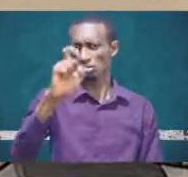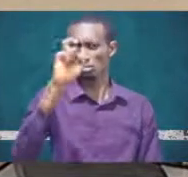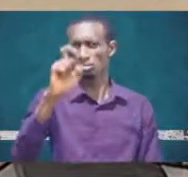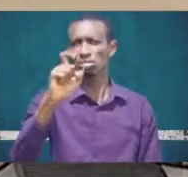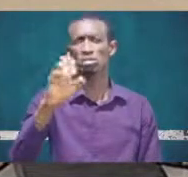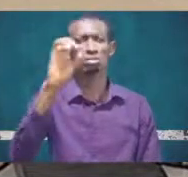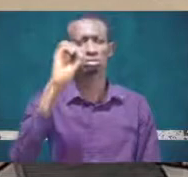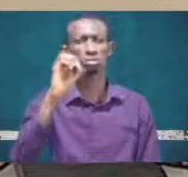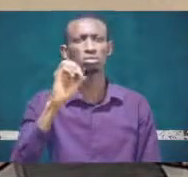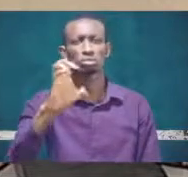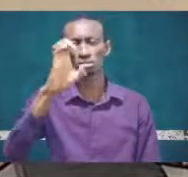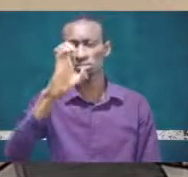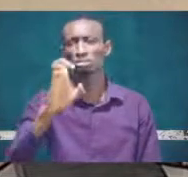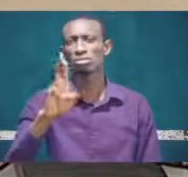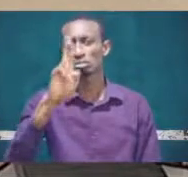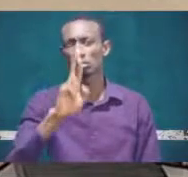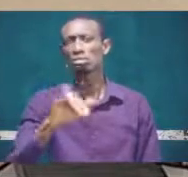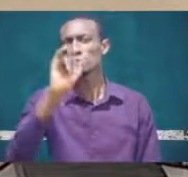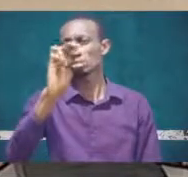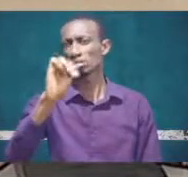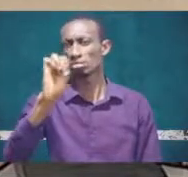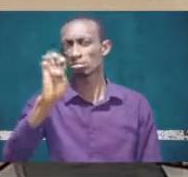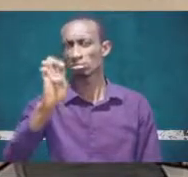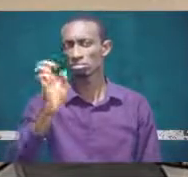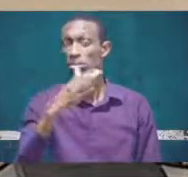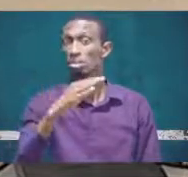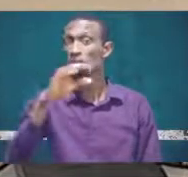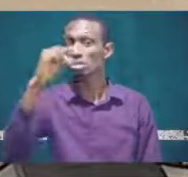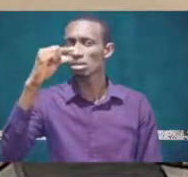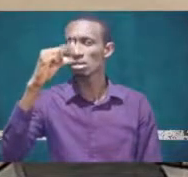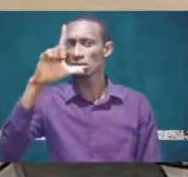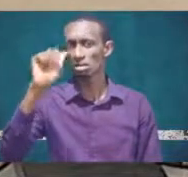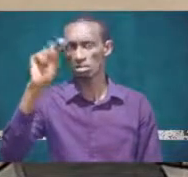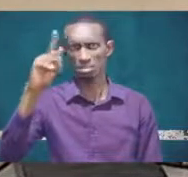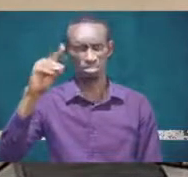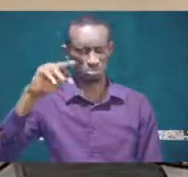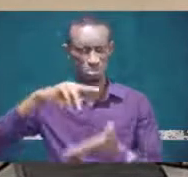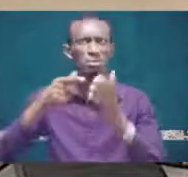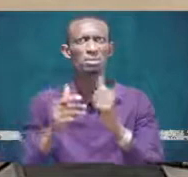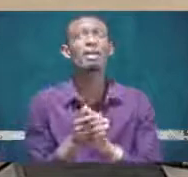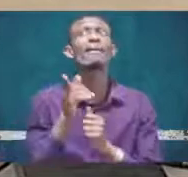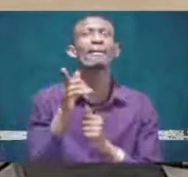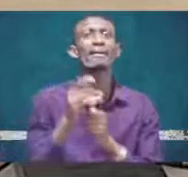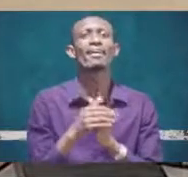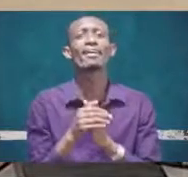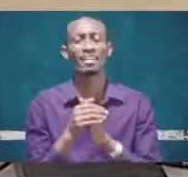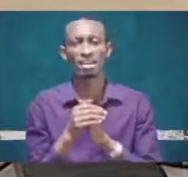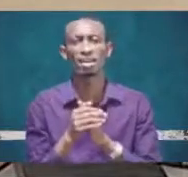Exocrine glands. These are glands which have ducts, what we call